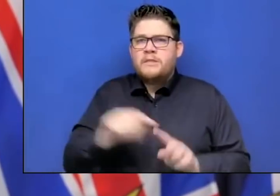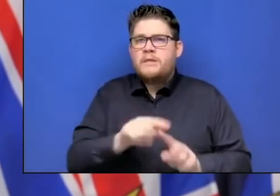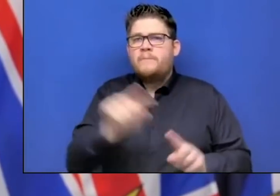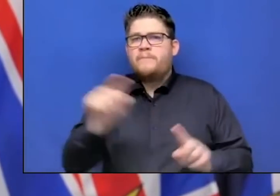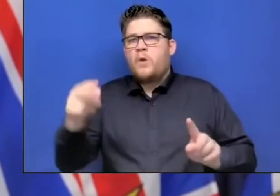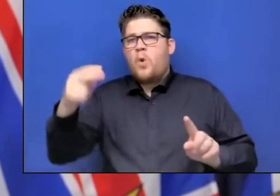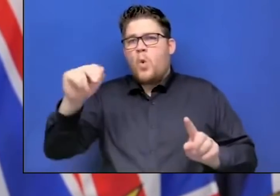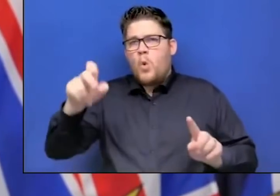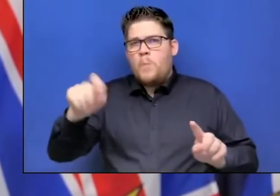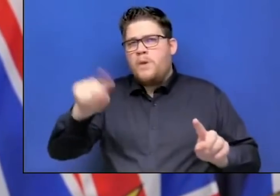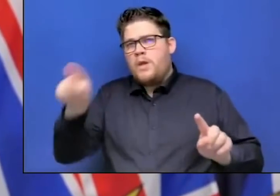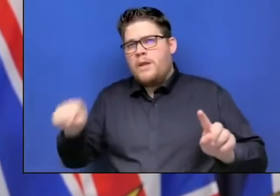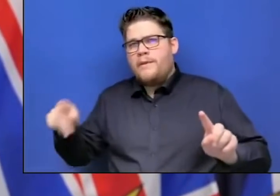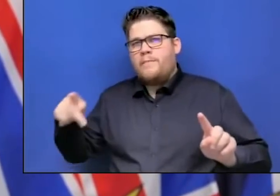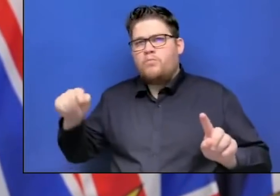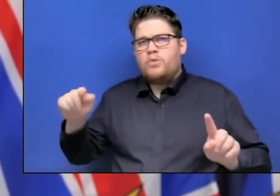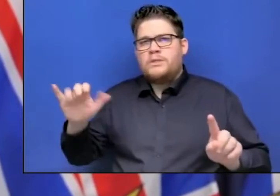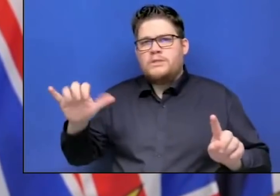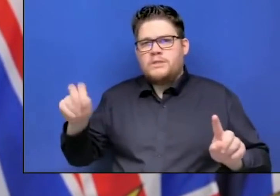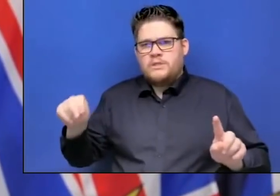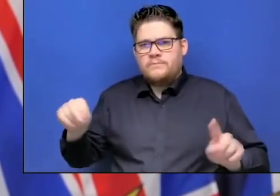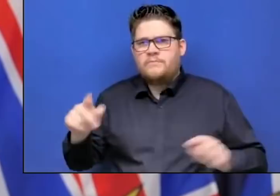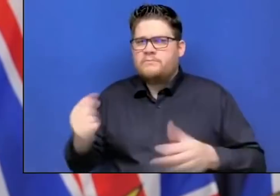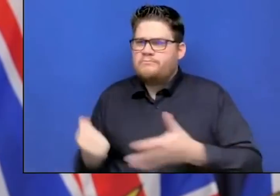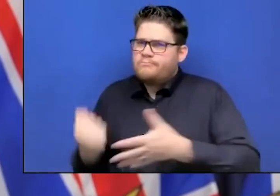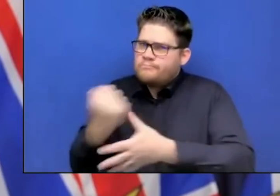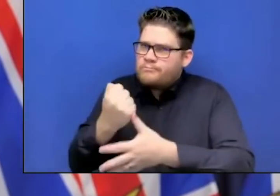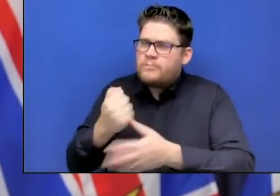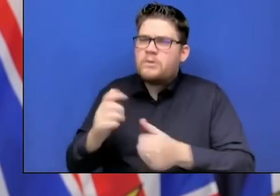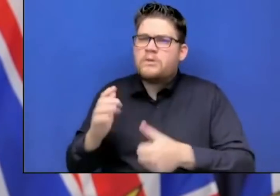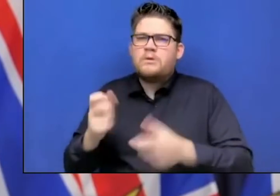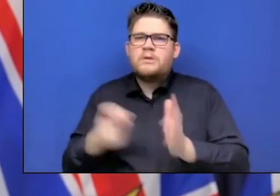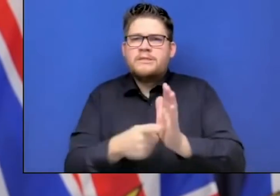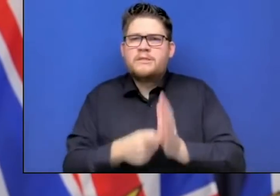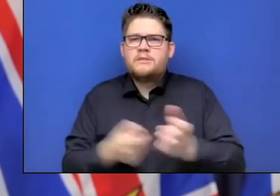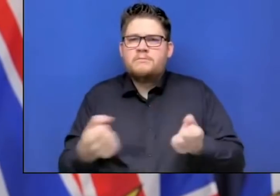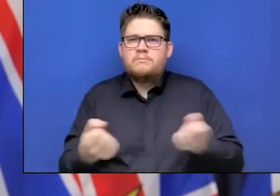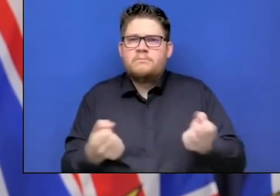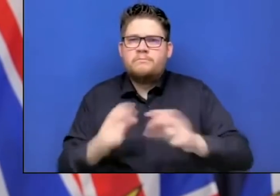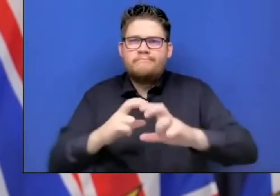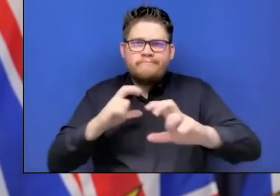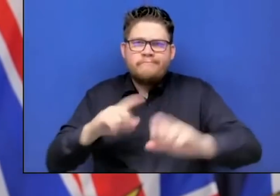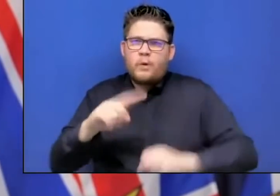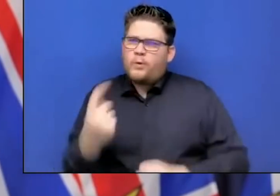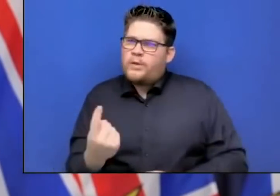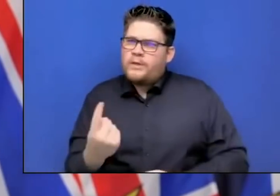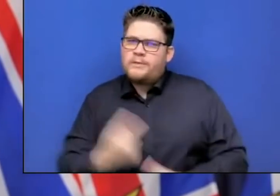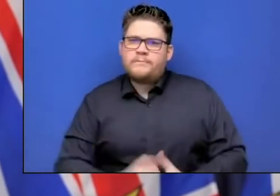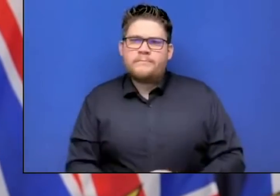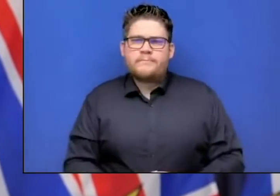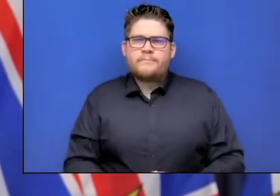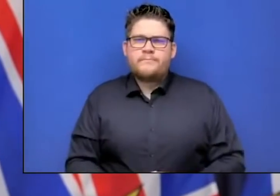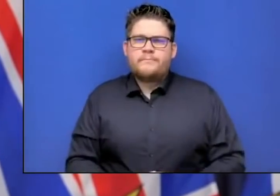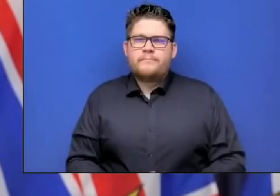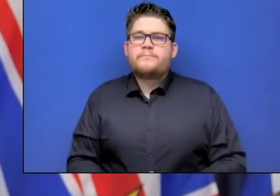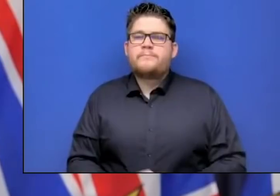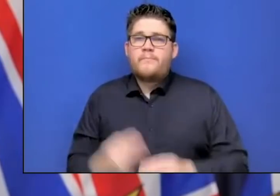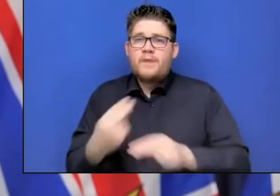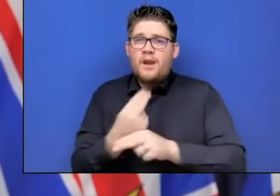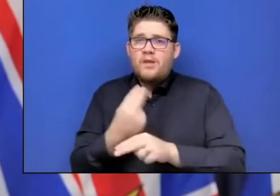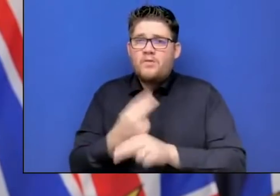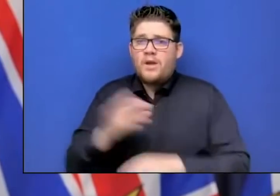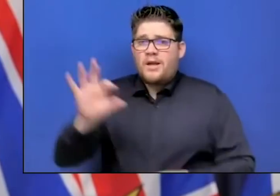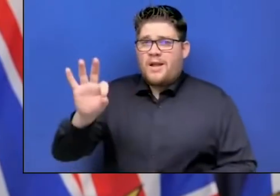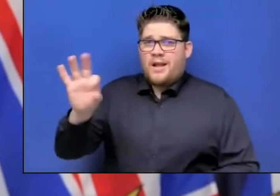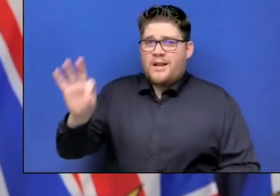under the travel orders. It is prioritized for commercial vehicles. We've also just reopened Highway 99 between Pemberton